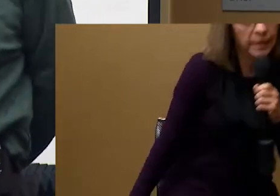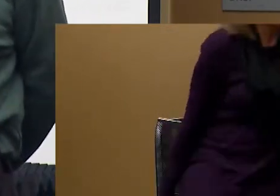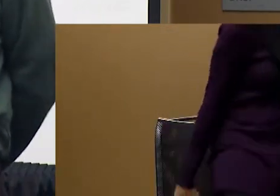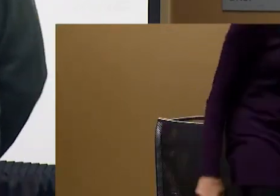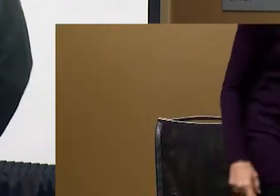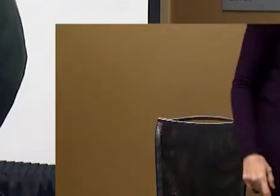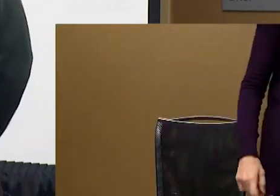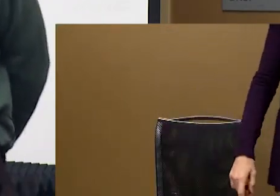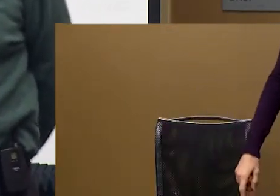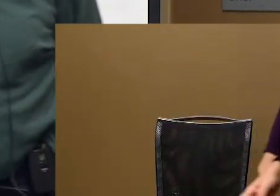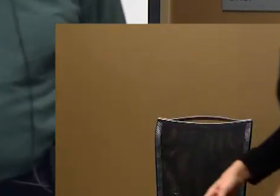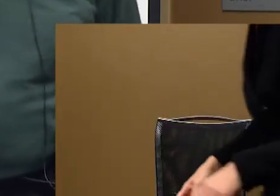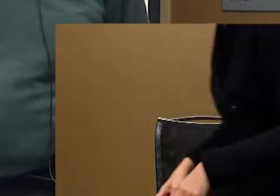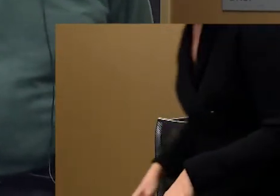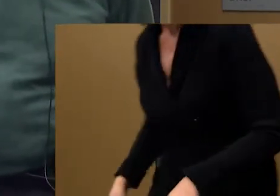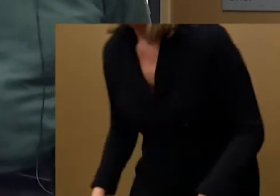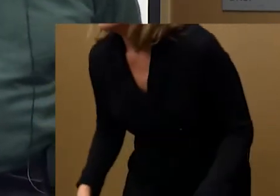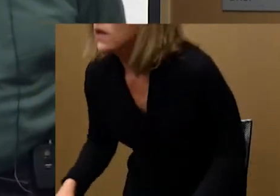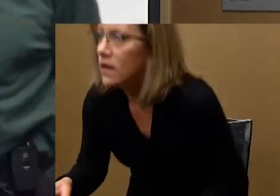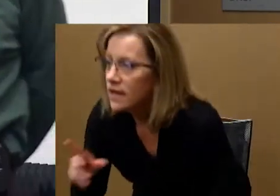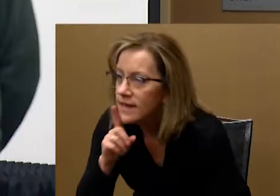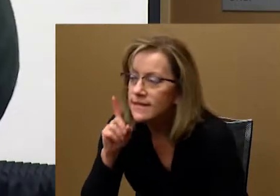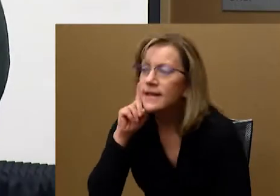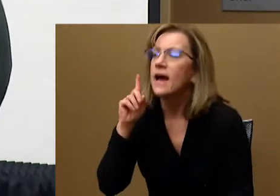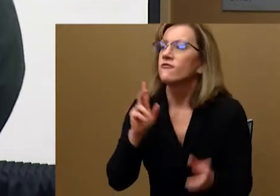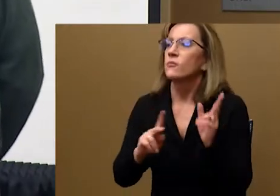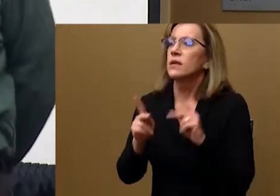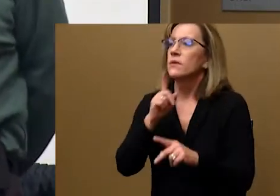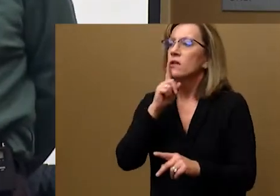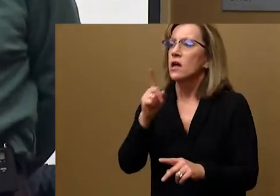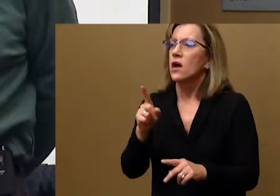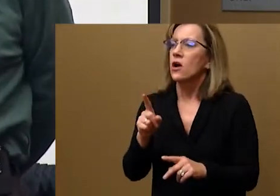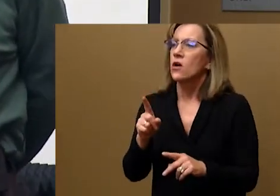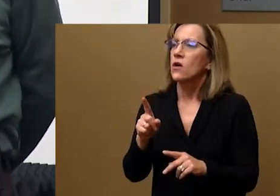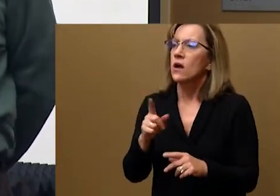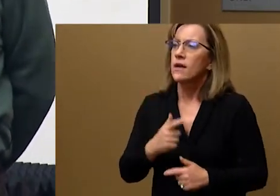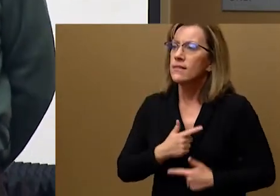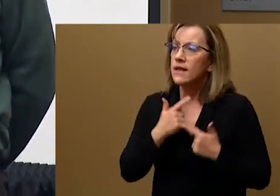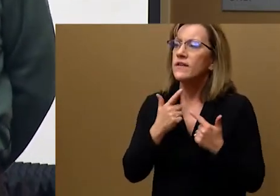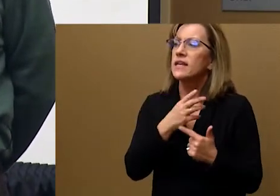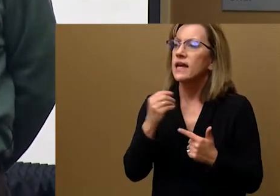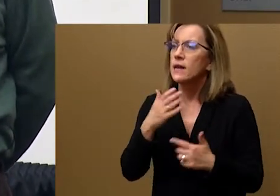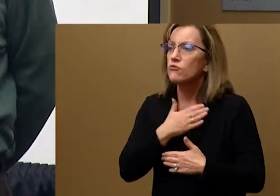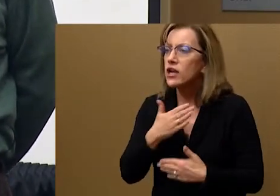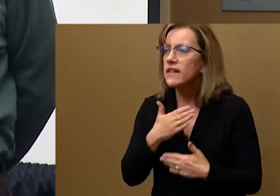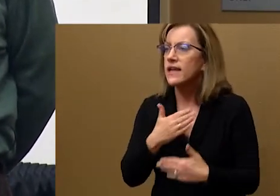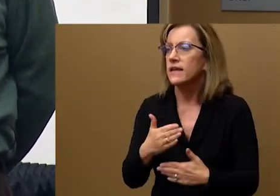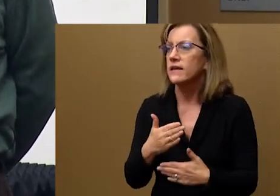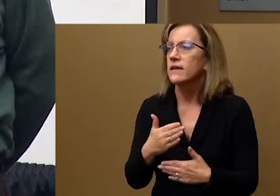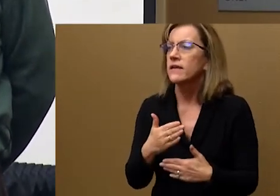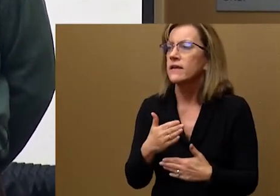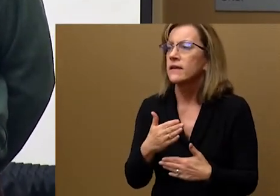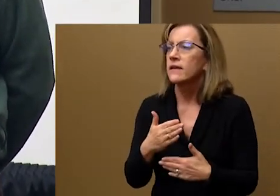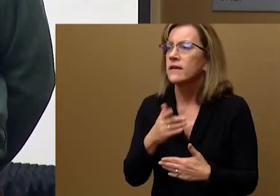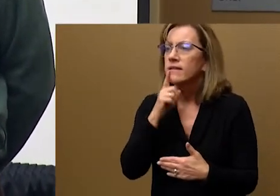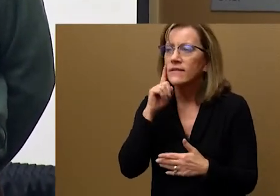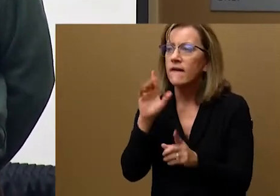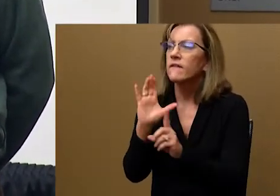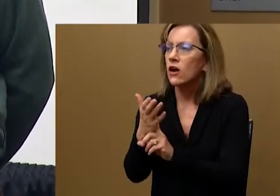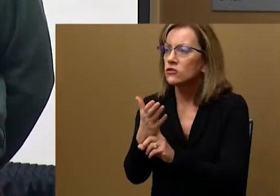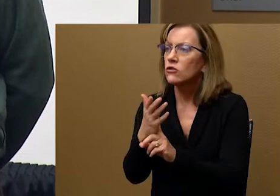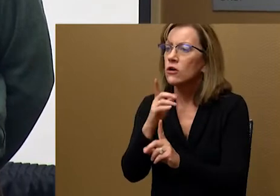Deaf people, you have to sign here. Deaf people are living and